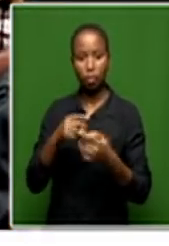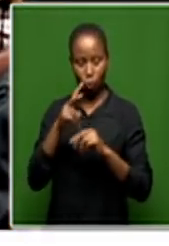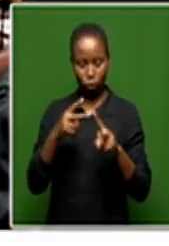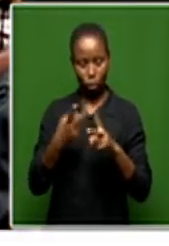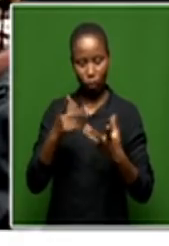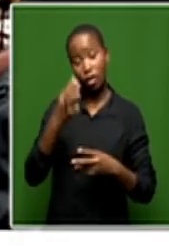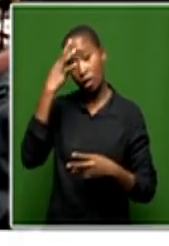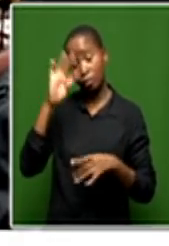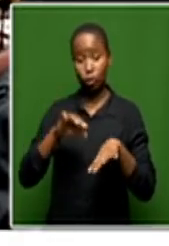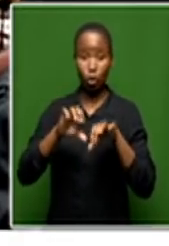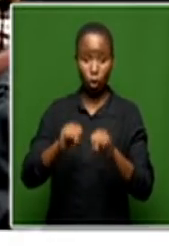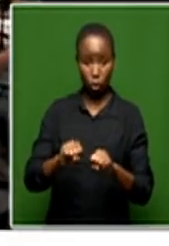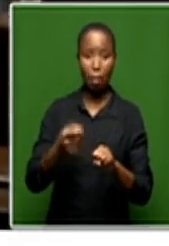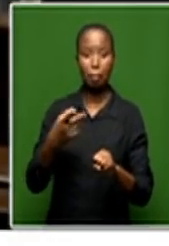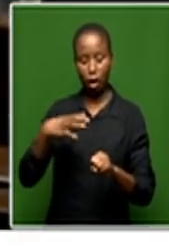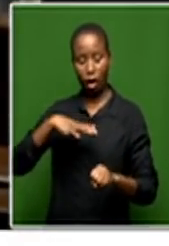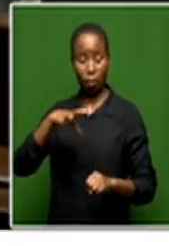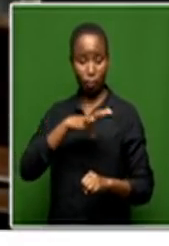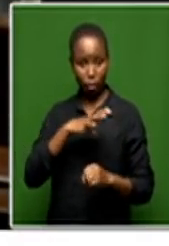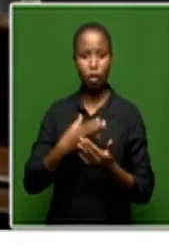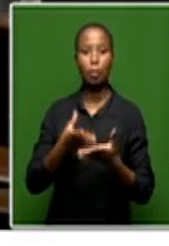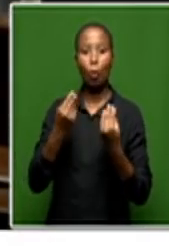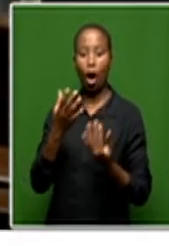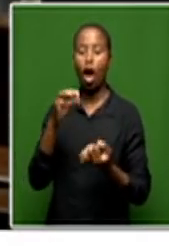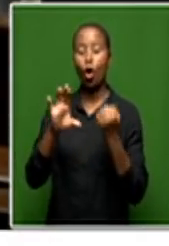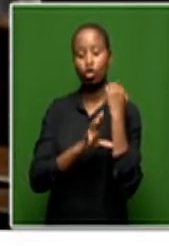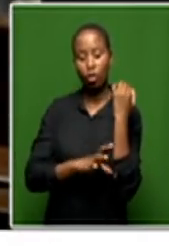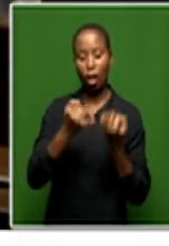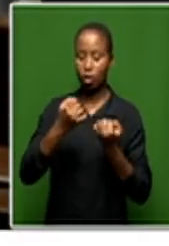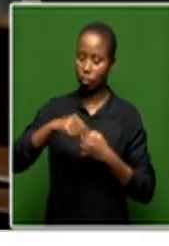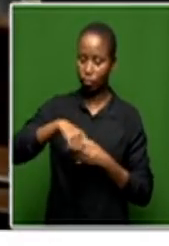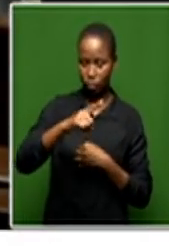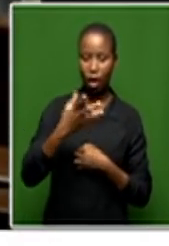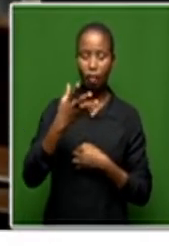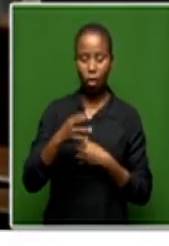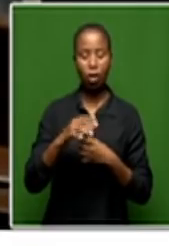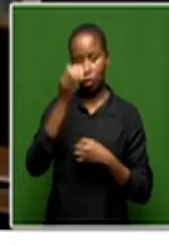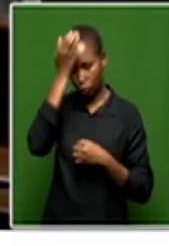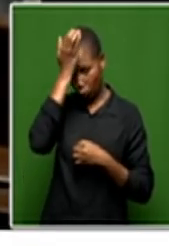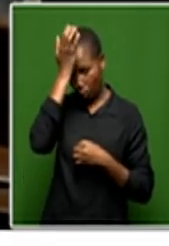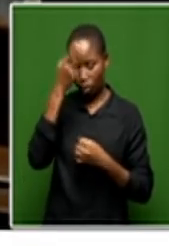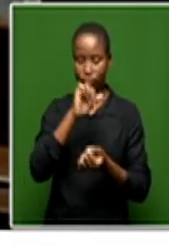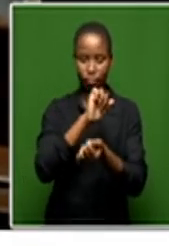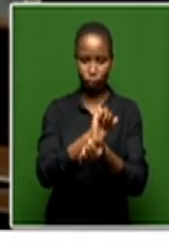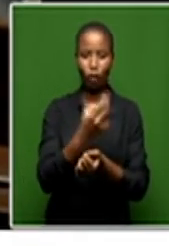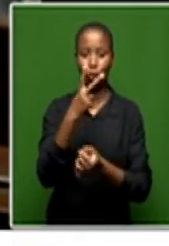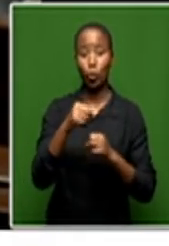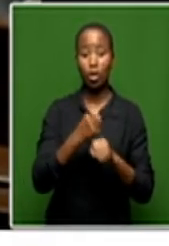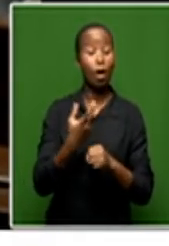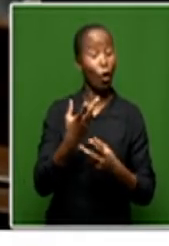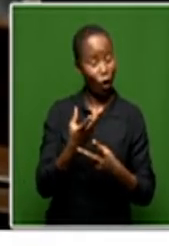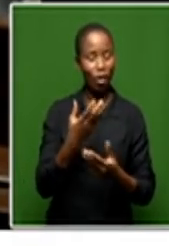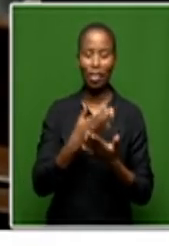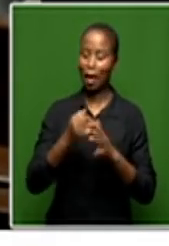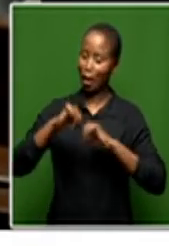has filed an urgent application at the Constitutional Court calling for Zuma to be jailed for 2 years unless he agrees to